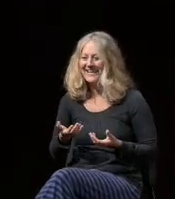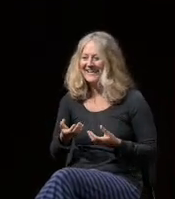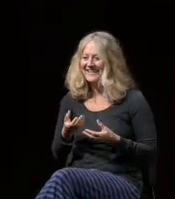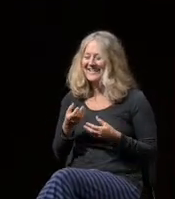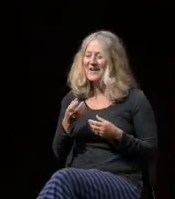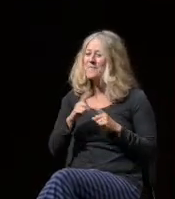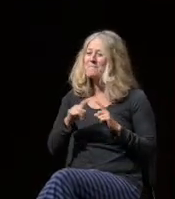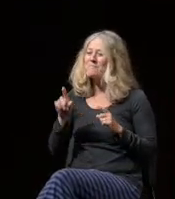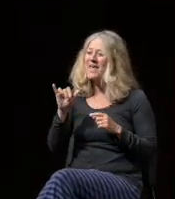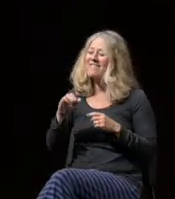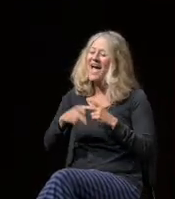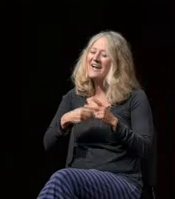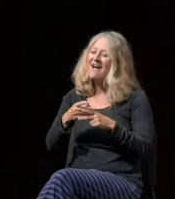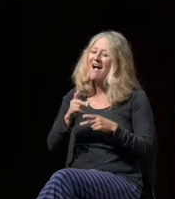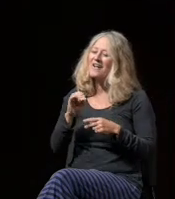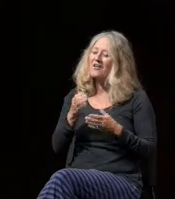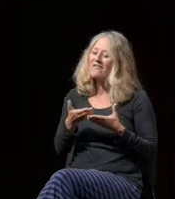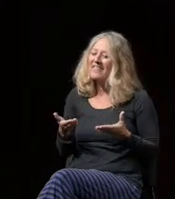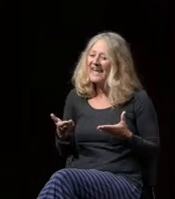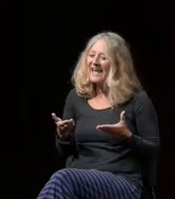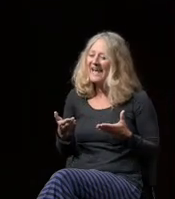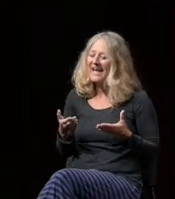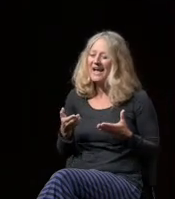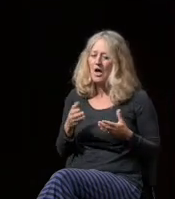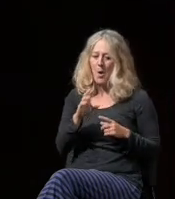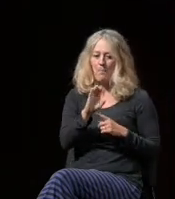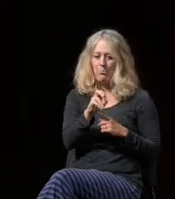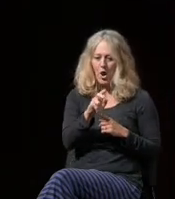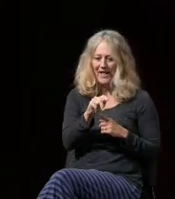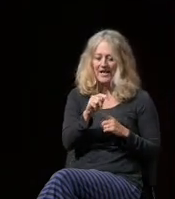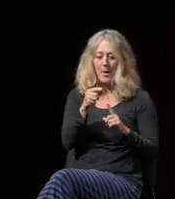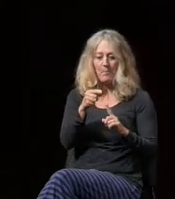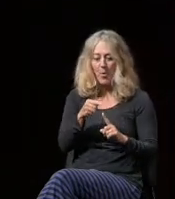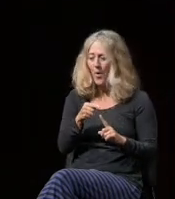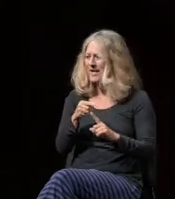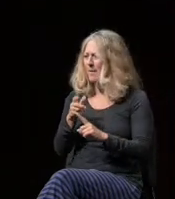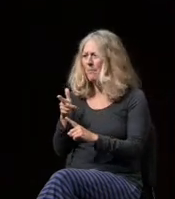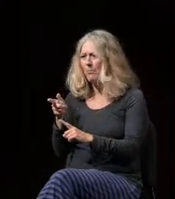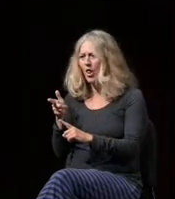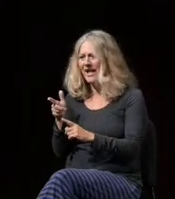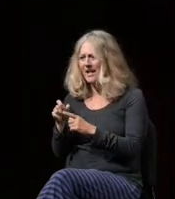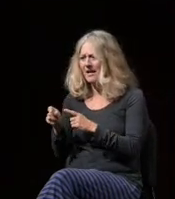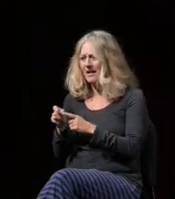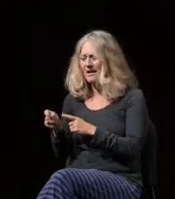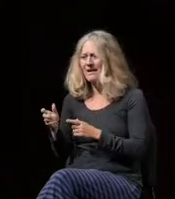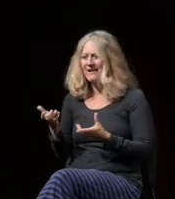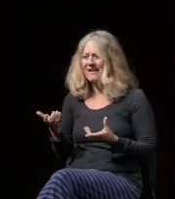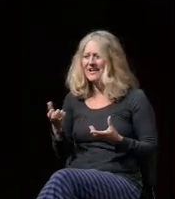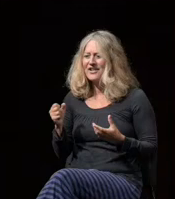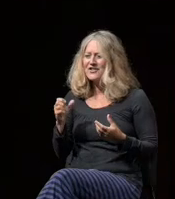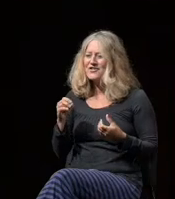So those types of things are part of our lexicon, part of our language